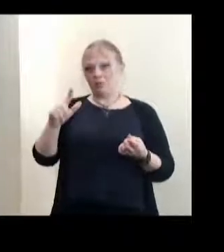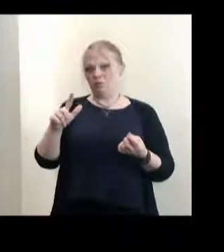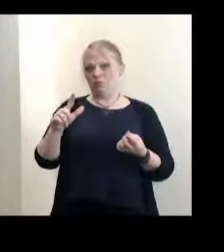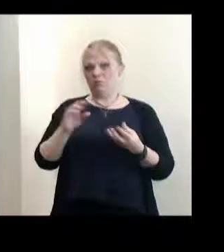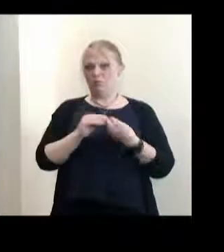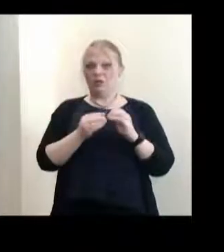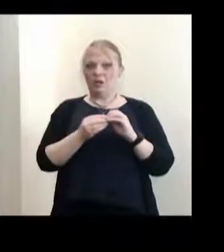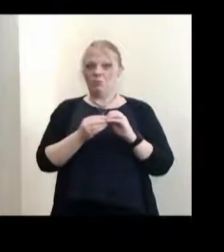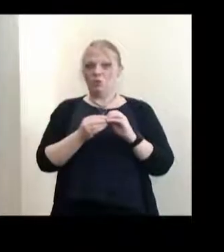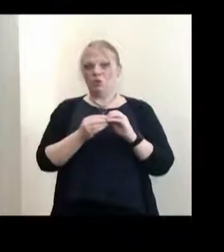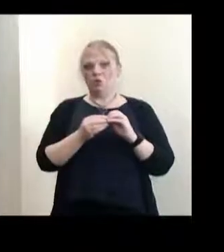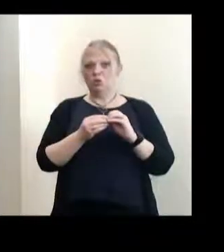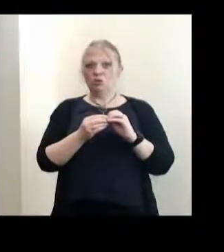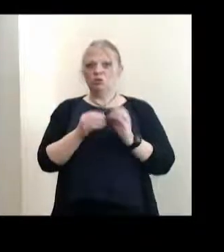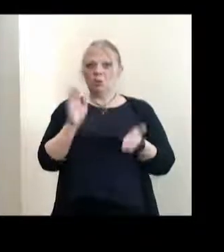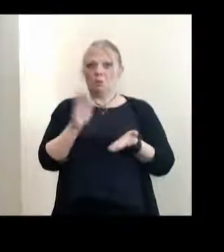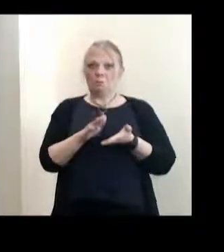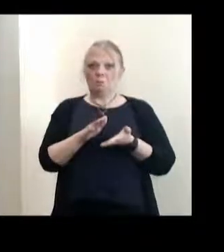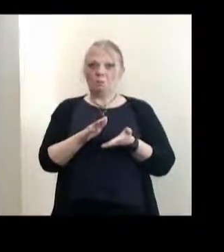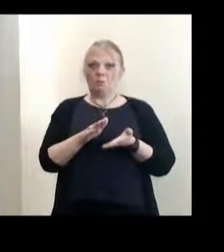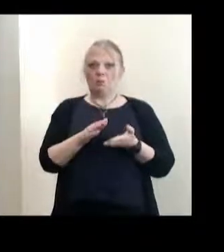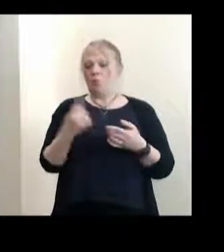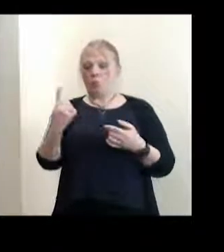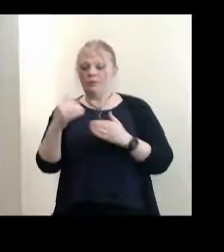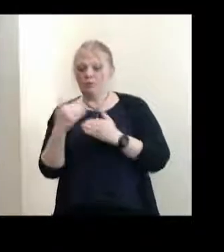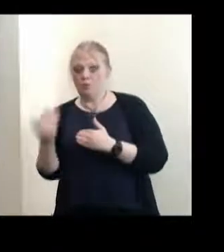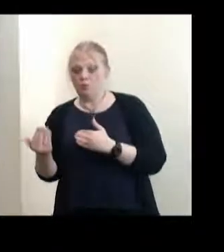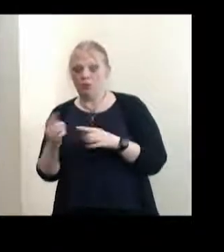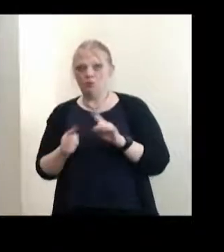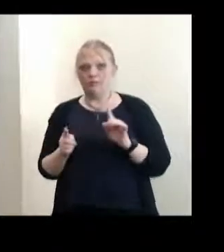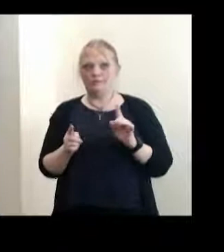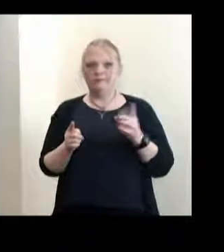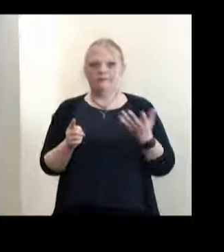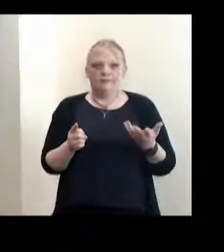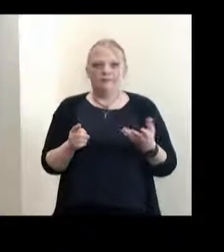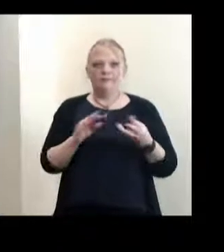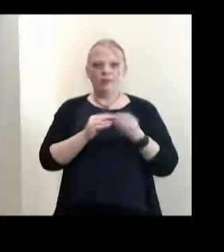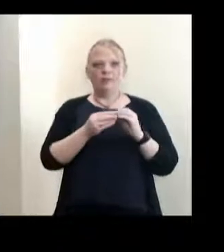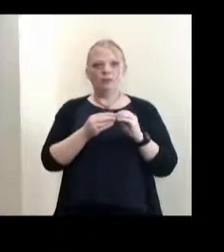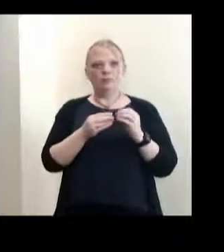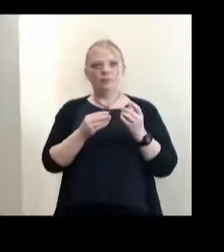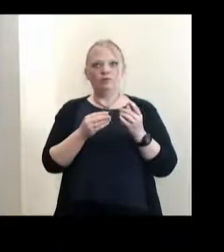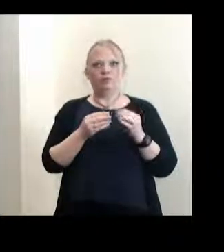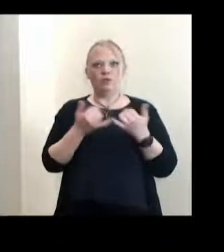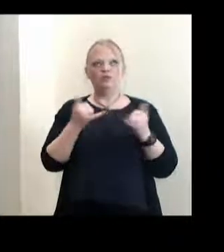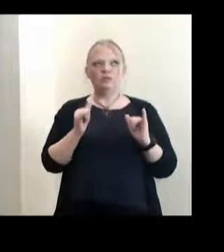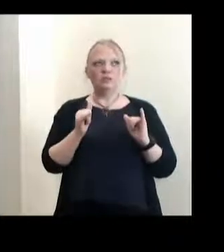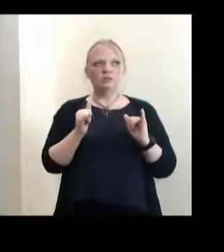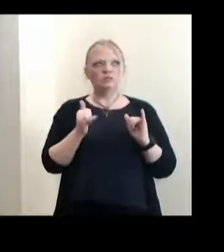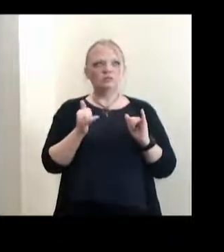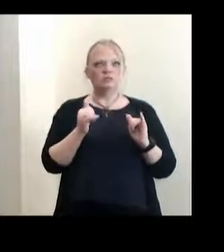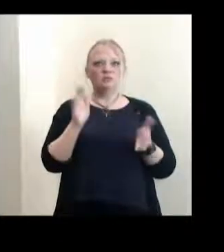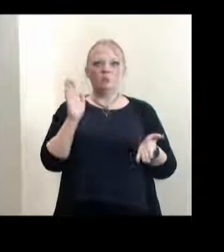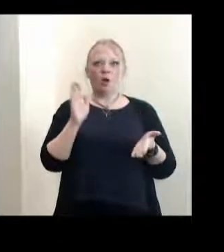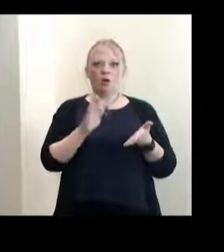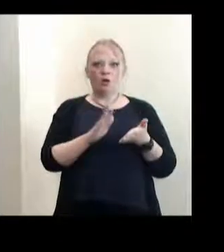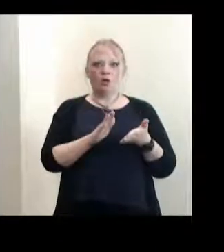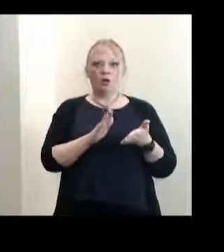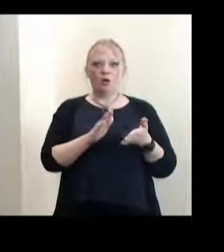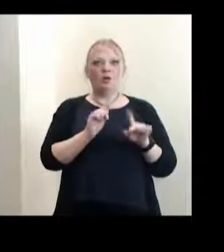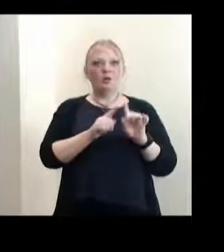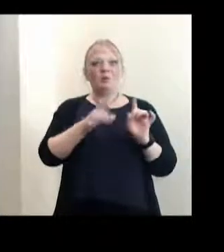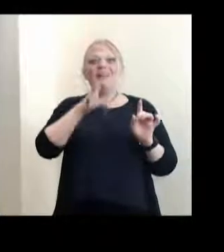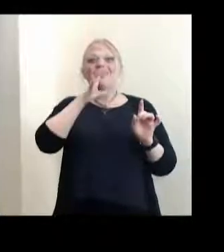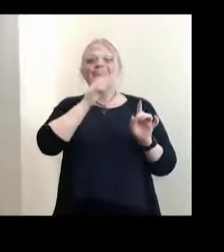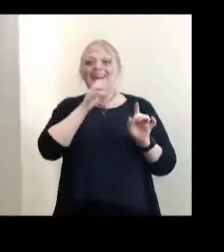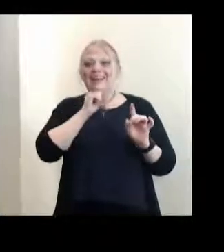to be small. One is too much. However, the numbers are continuing to be small. And also, the age group has dropped.